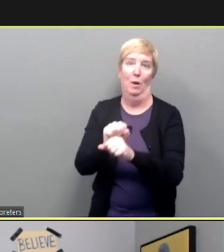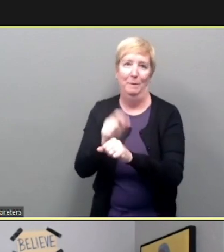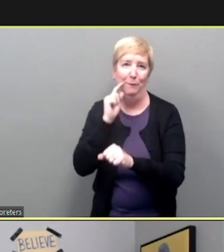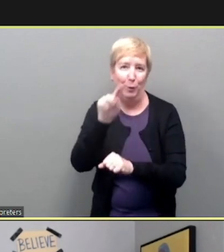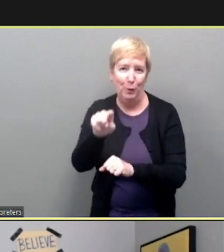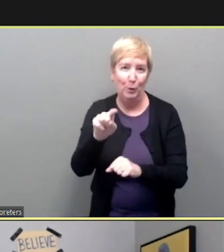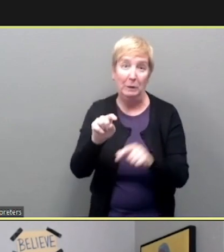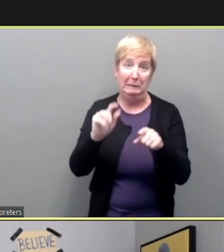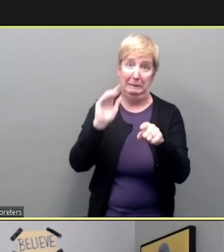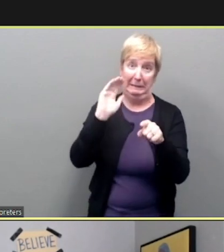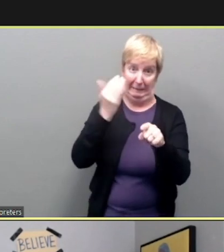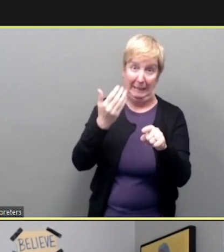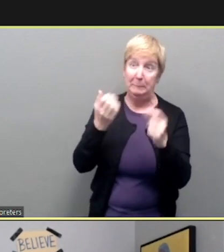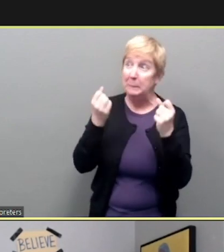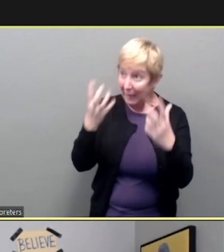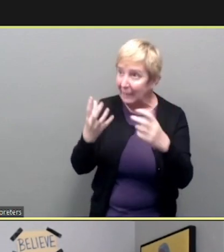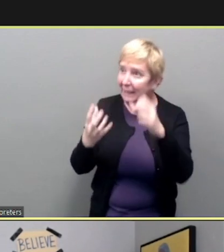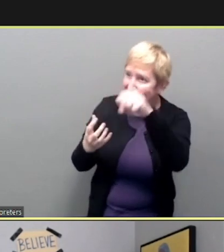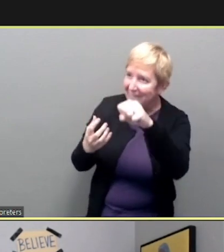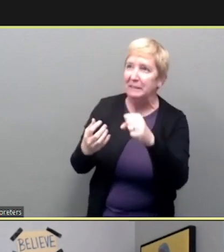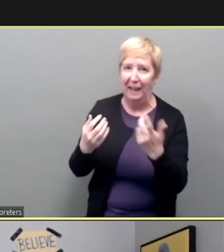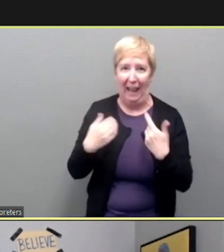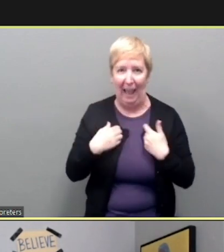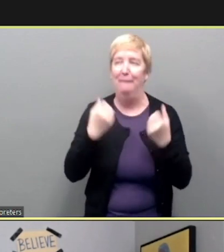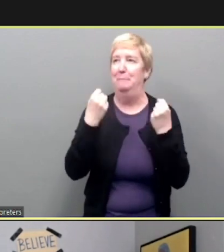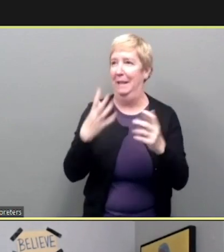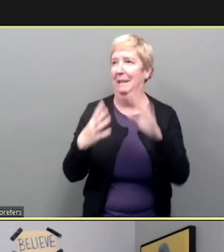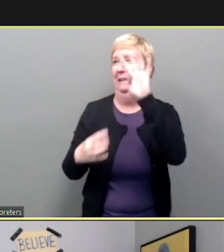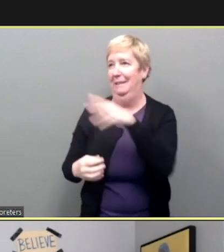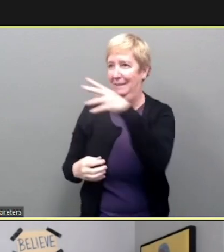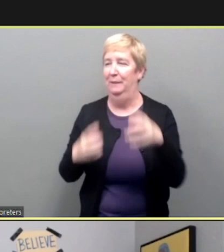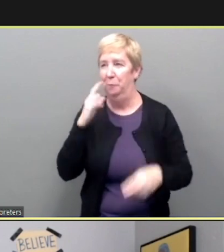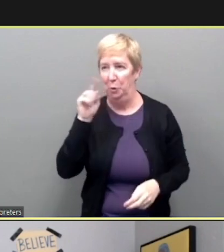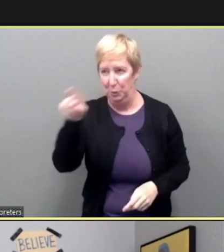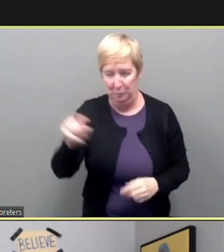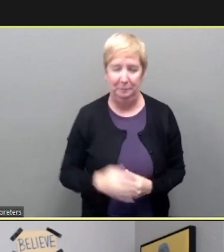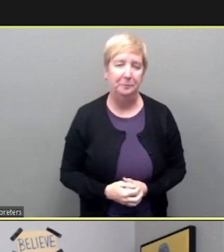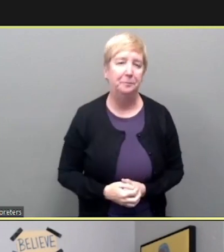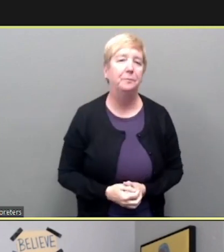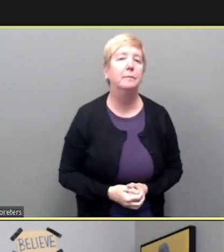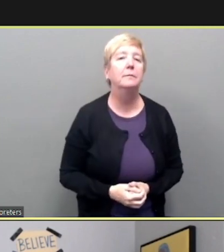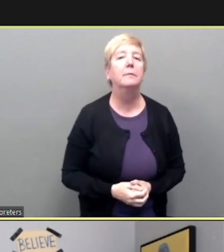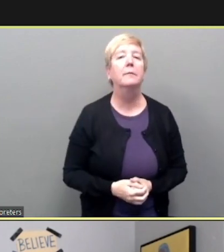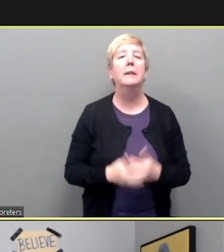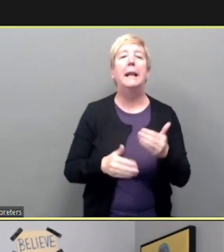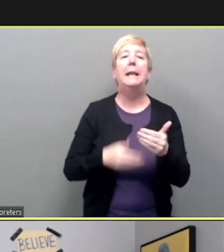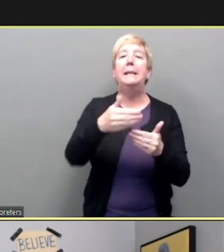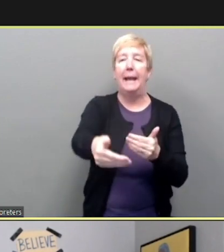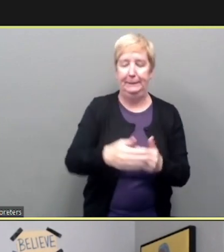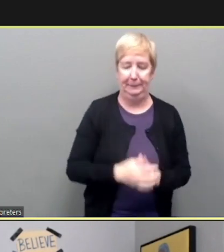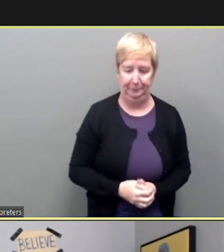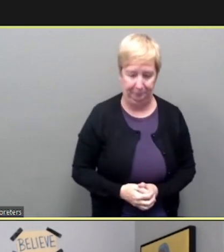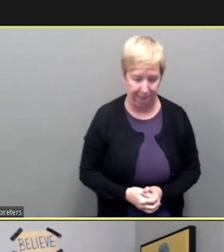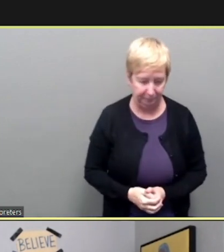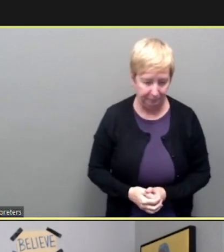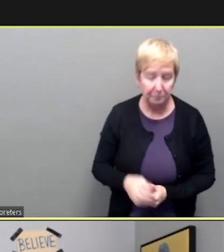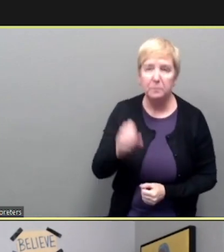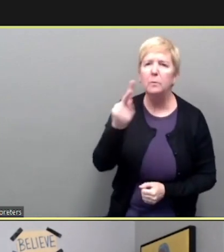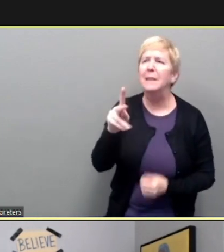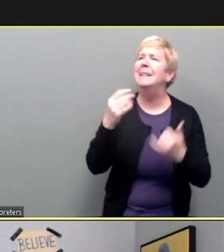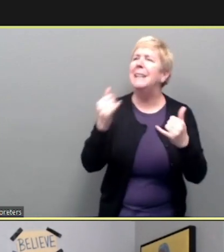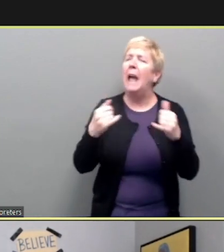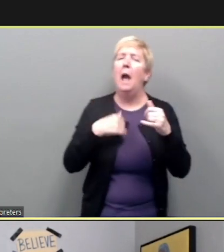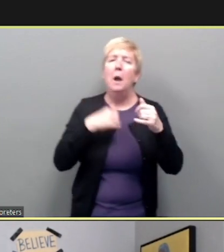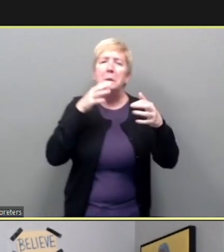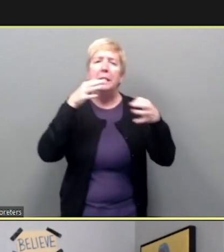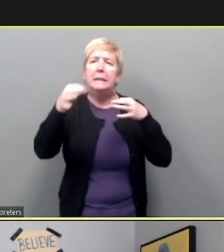there are a lot of vaccines. So thank you. Next slide. So just wanted to share a little bit